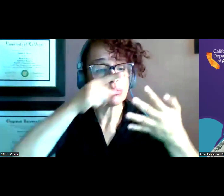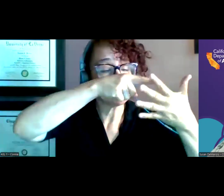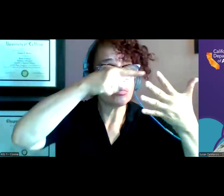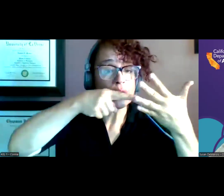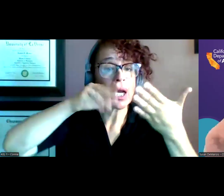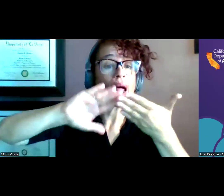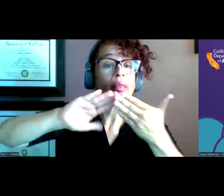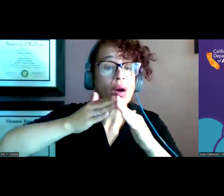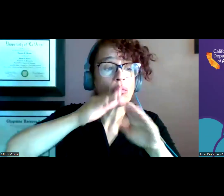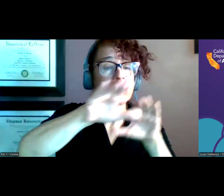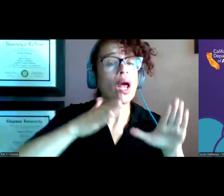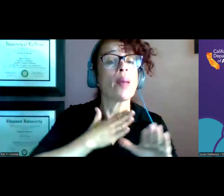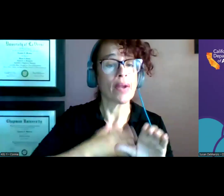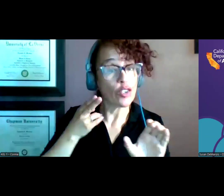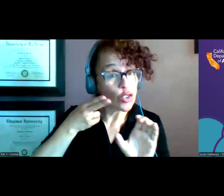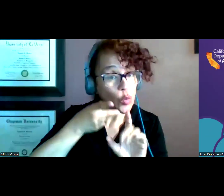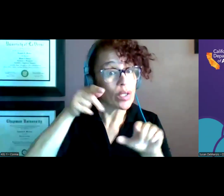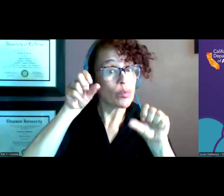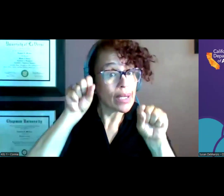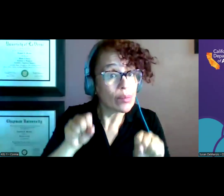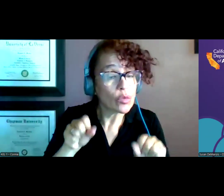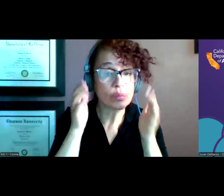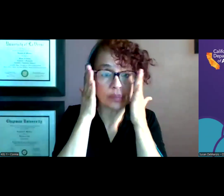in the community. So please join if you're able to.